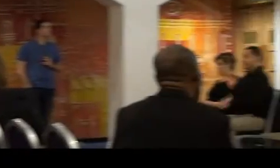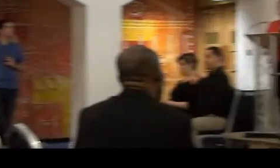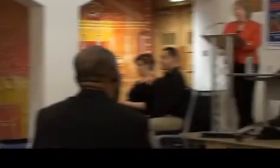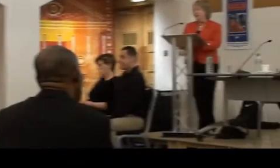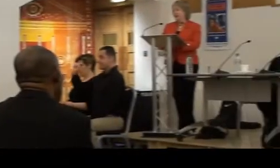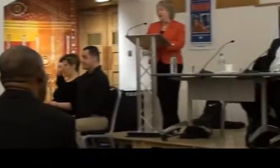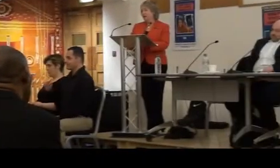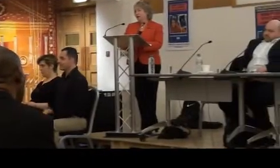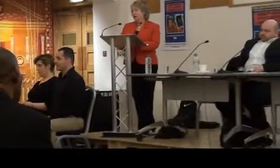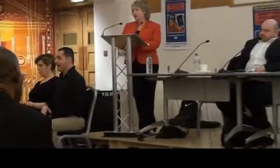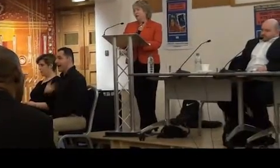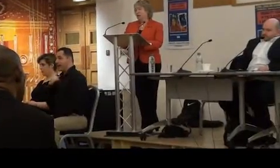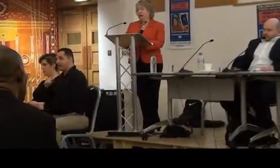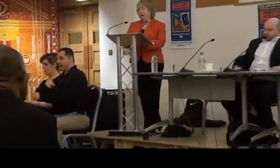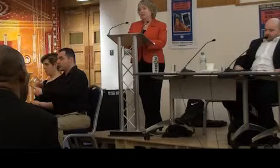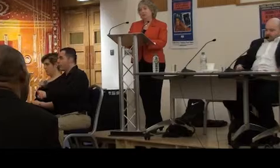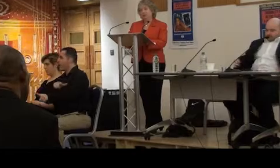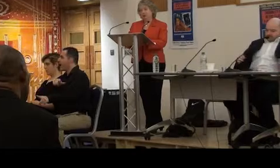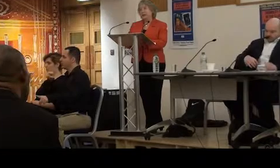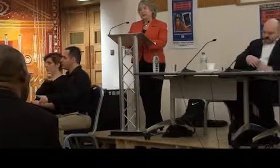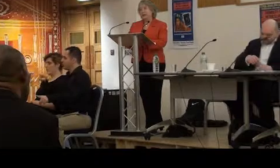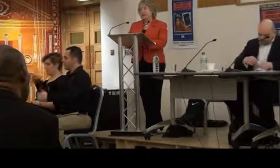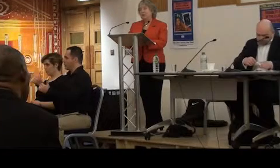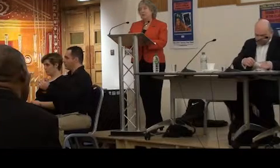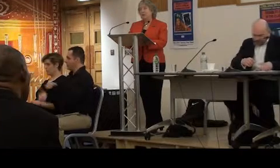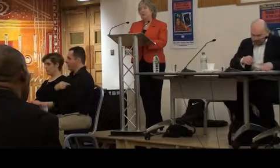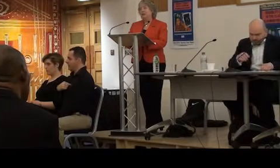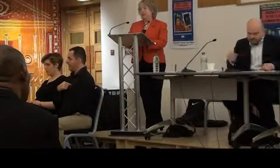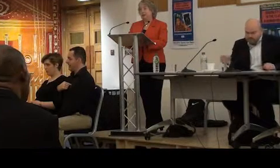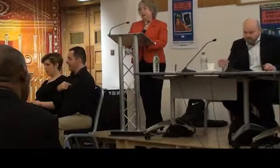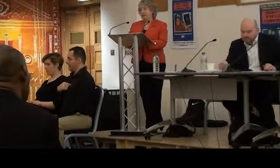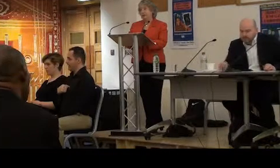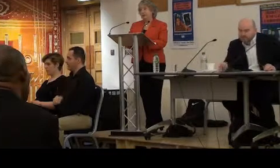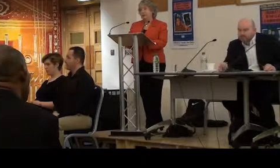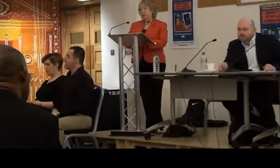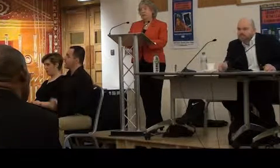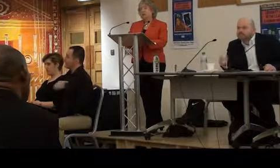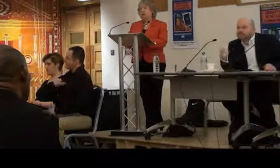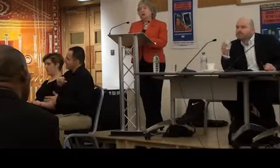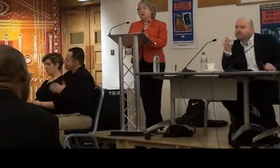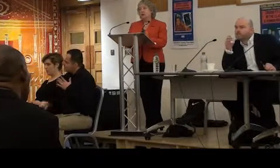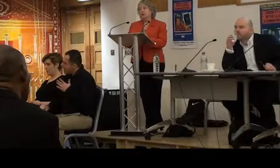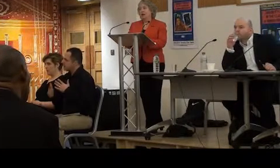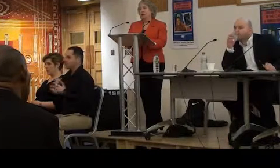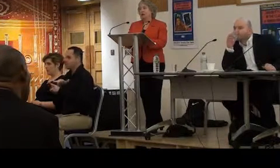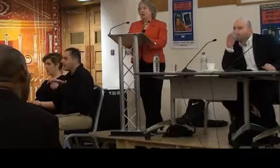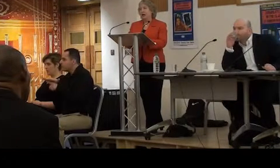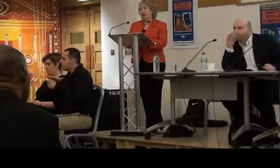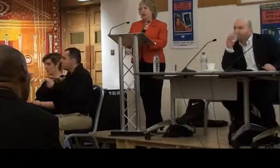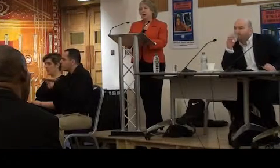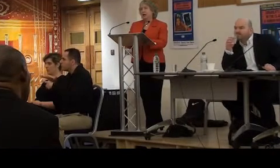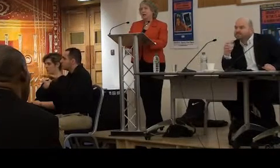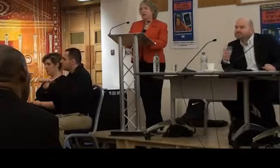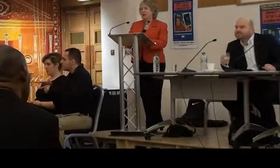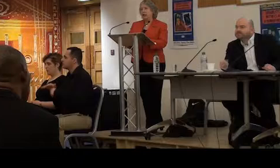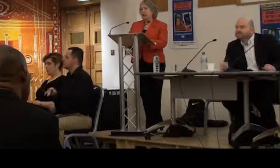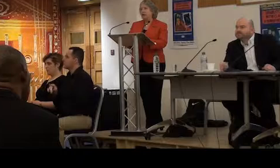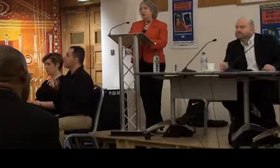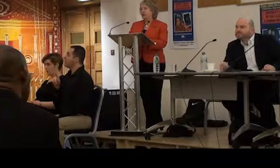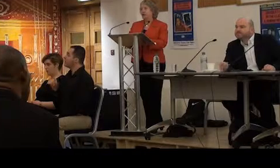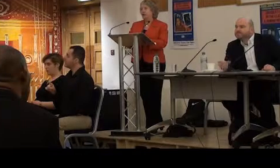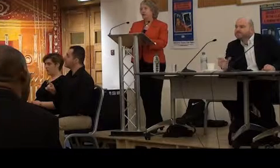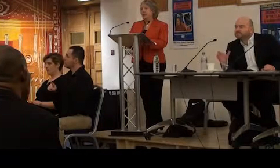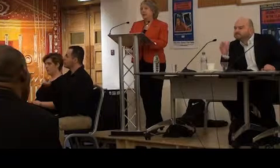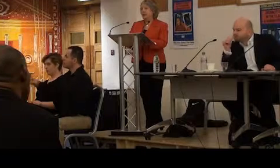because I'm telling you like it is. You know, I've got a seat at the table, which is a start. Brilliant. But as all of you will know, that